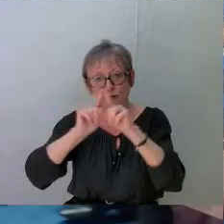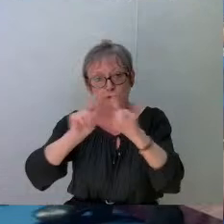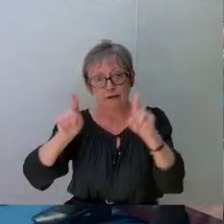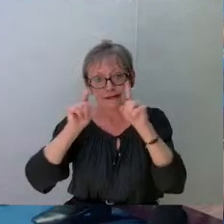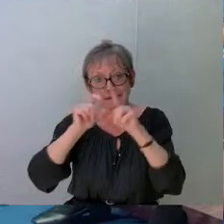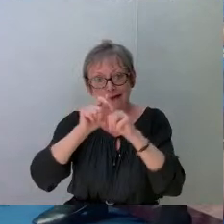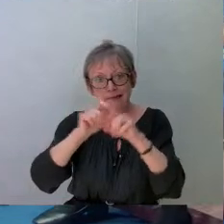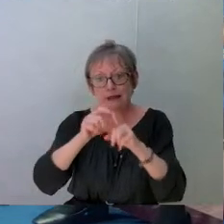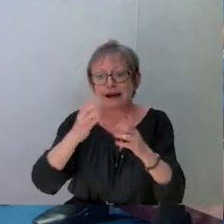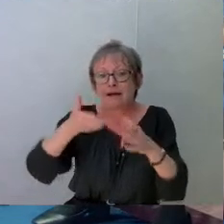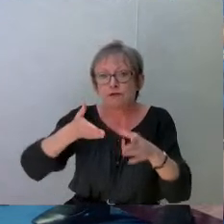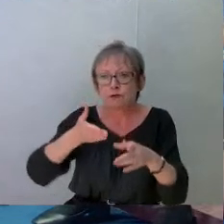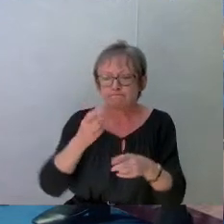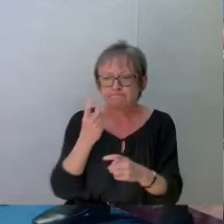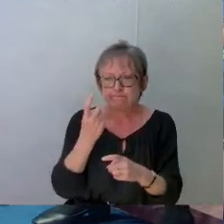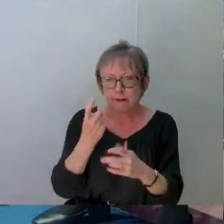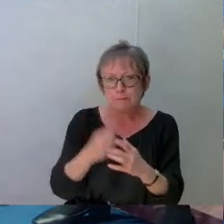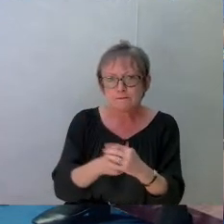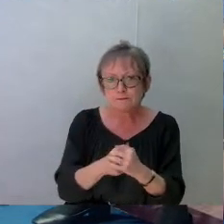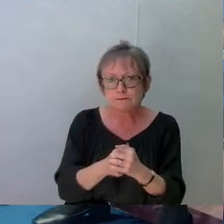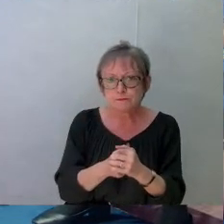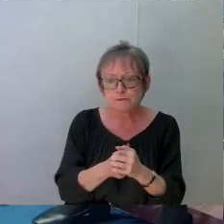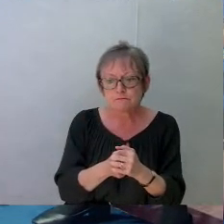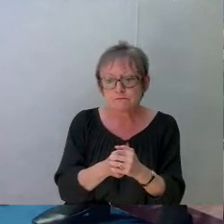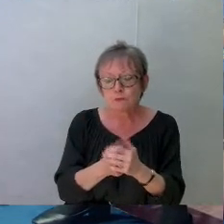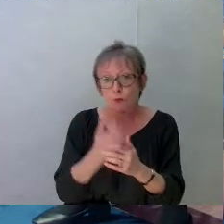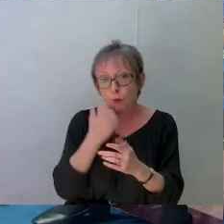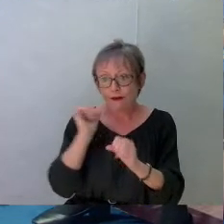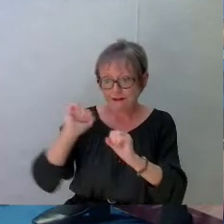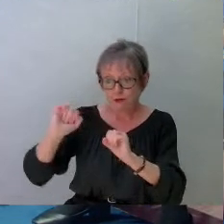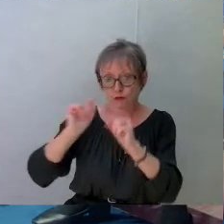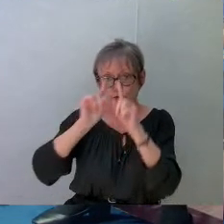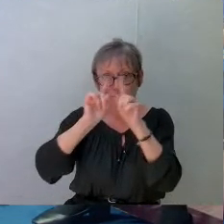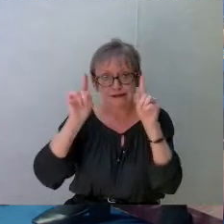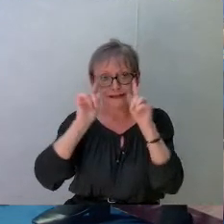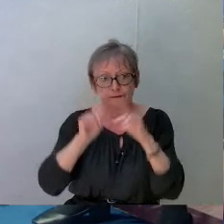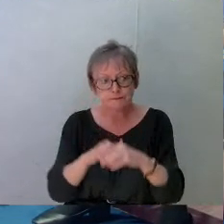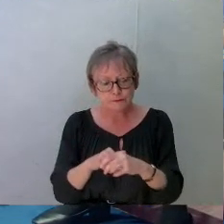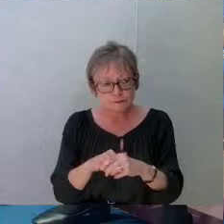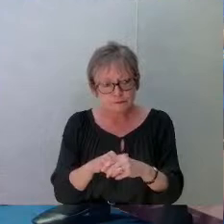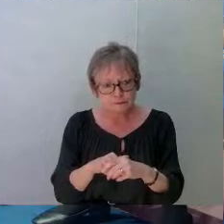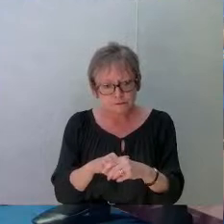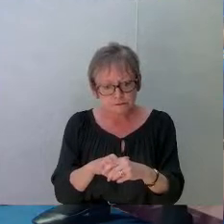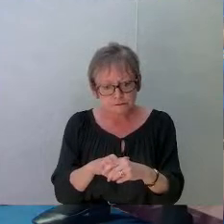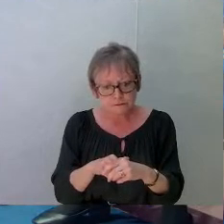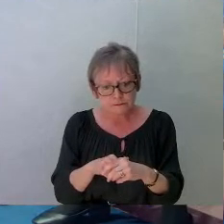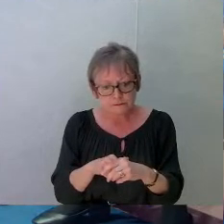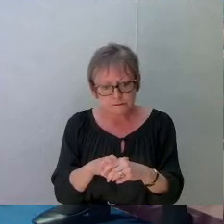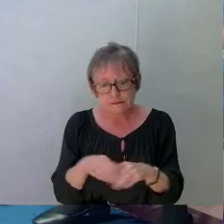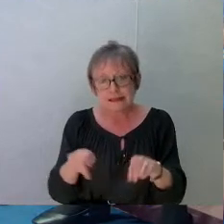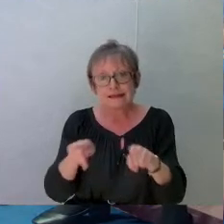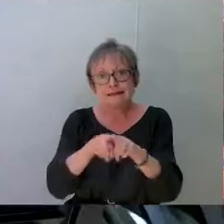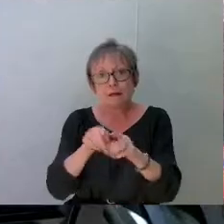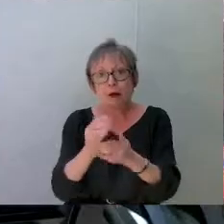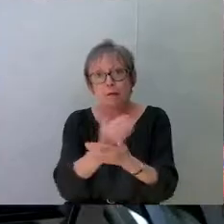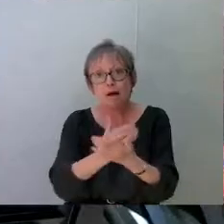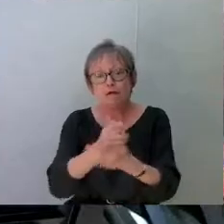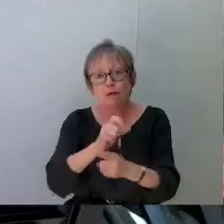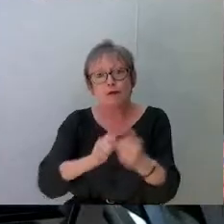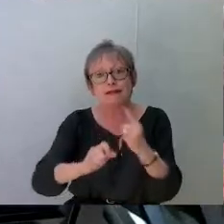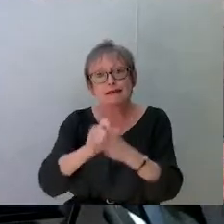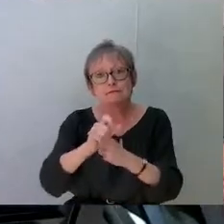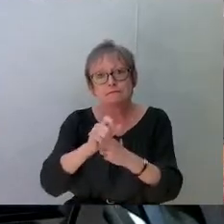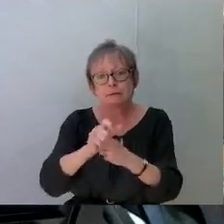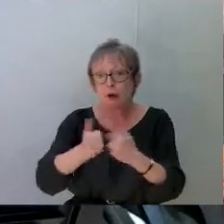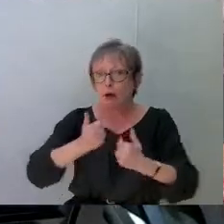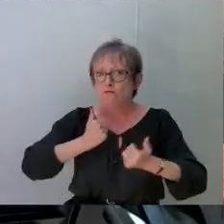You must always consider this your university. You'll forever be part of our community. I hope you take